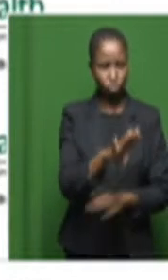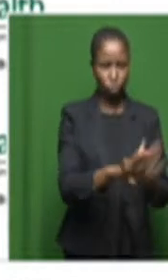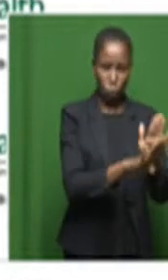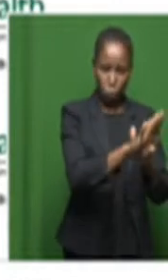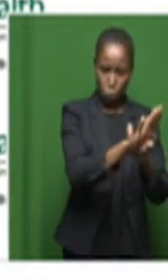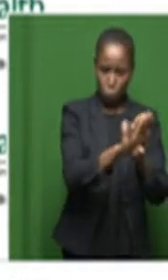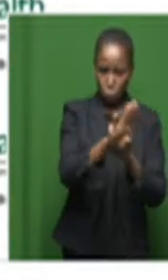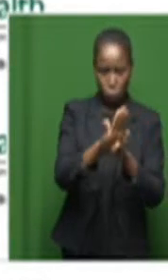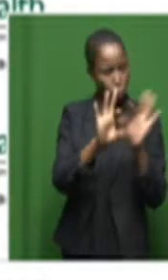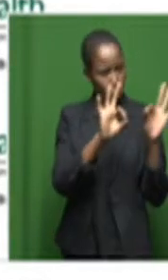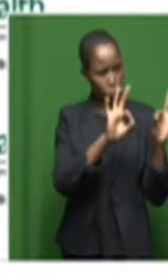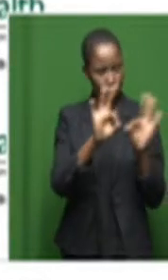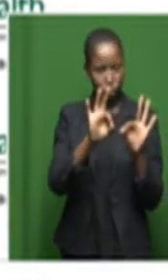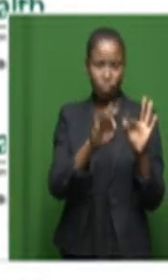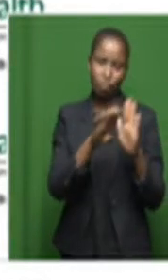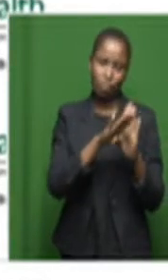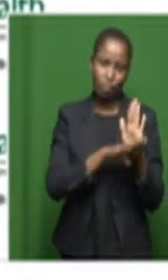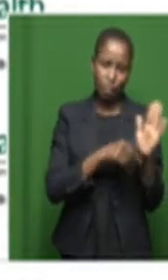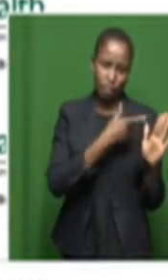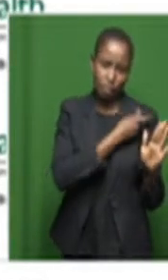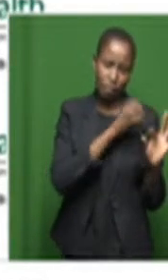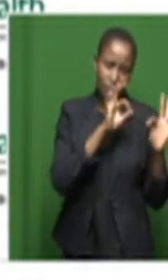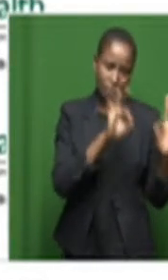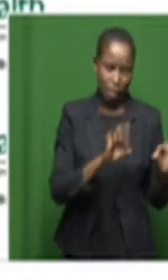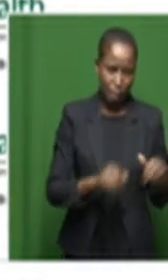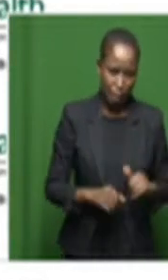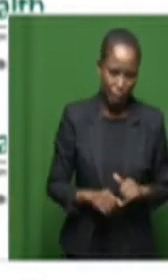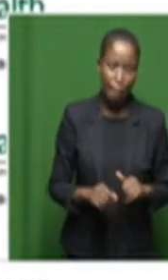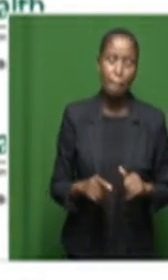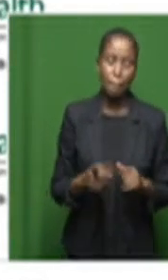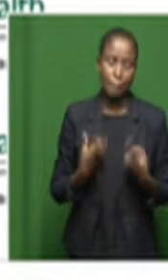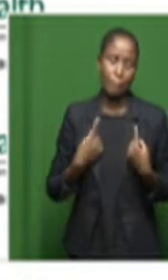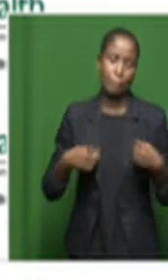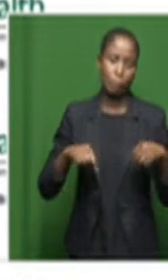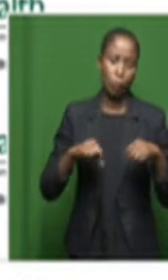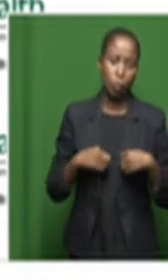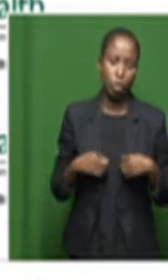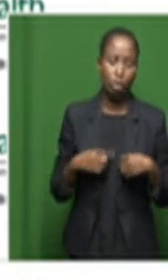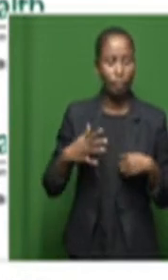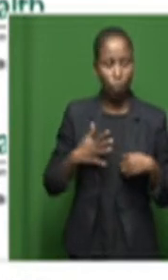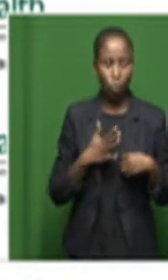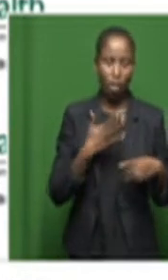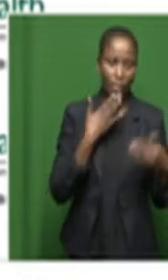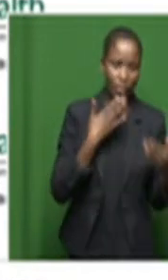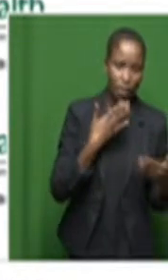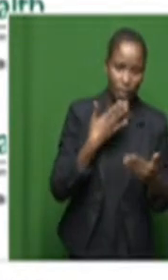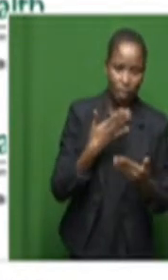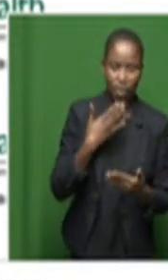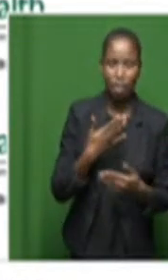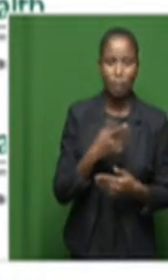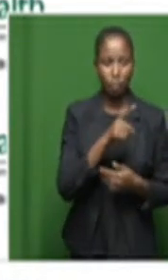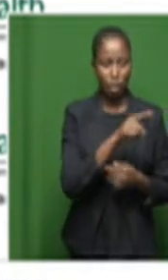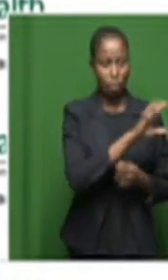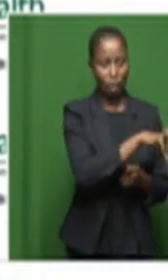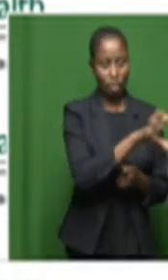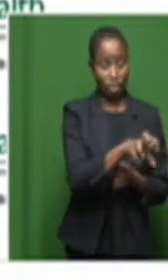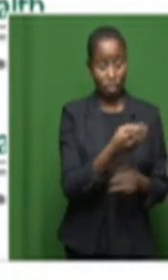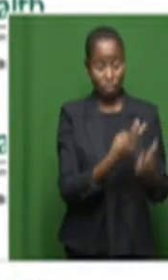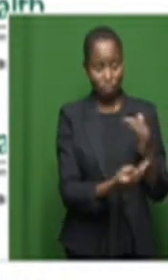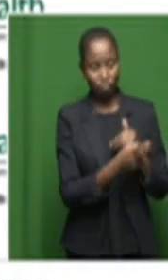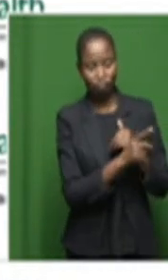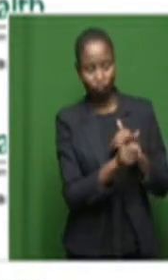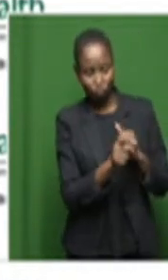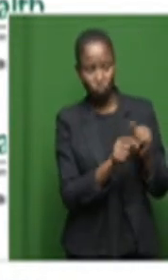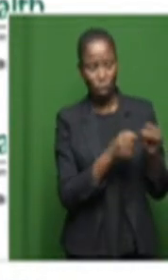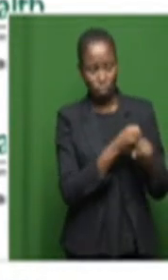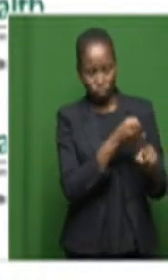the vaccination program. So we really want to thank the provinces which are